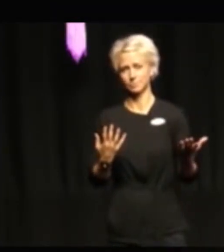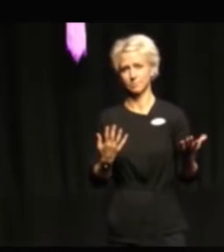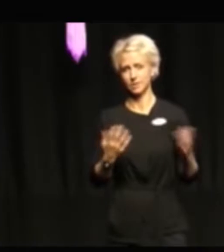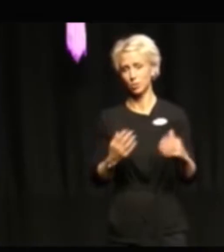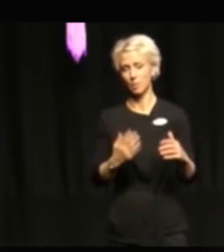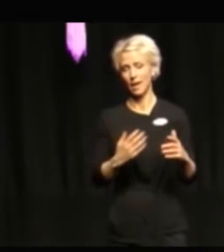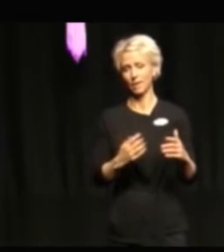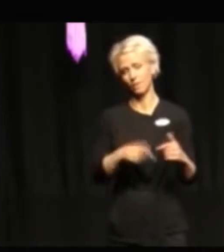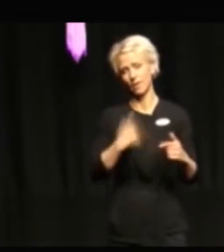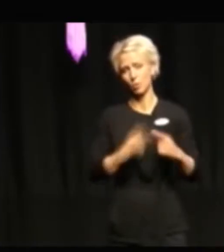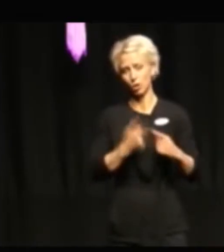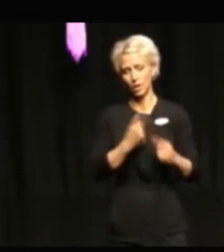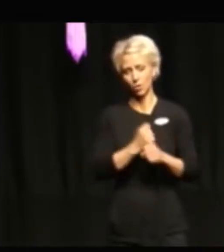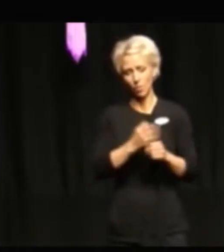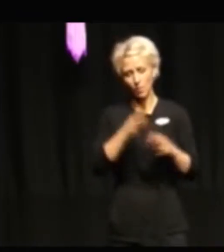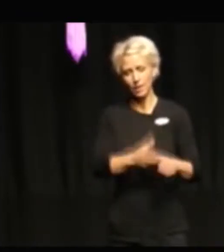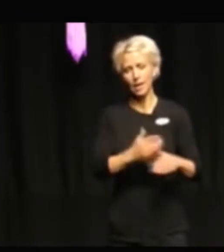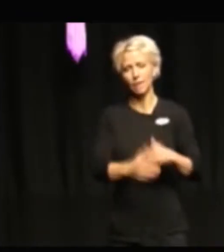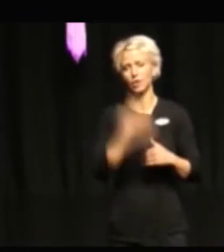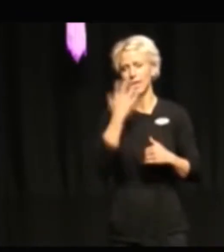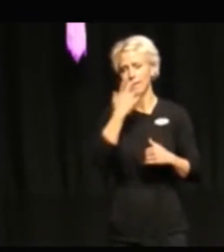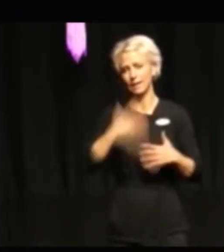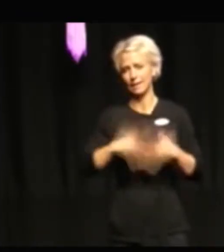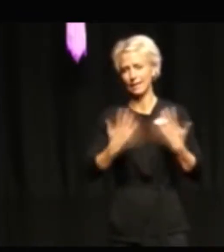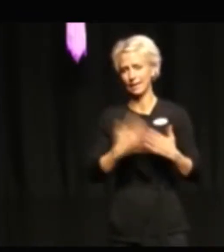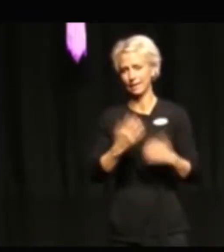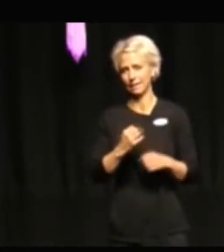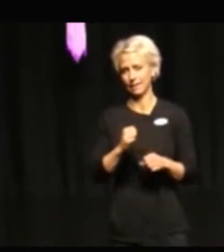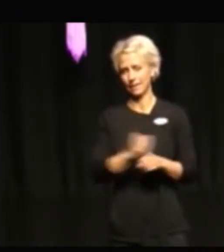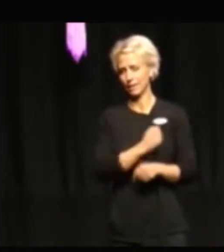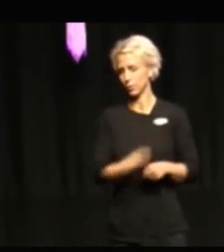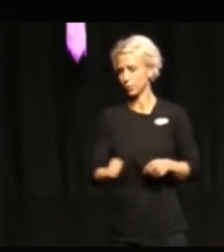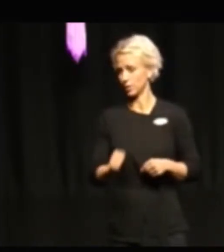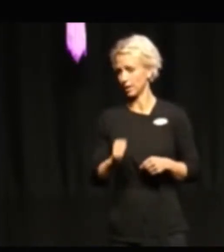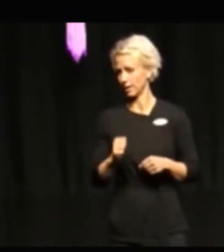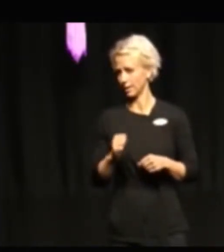Cold War. So it all started in '93 when